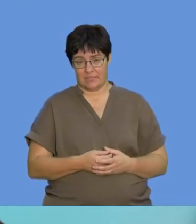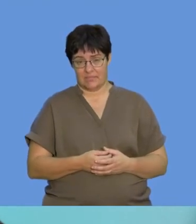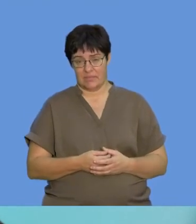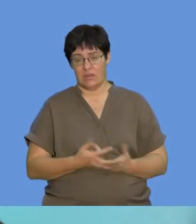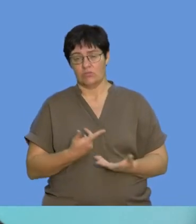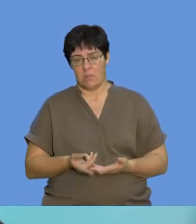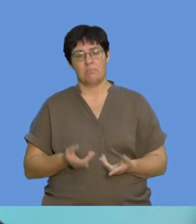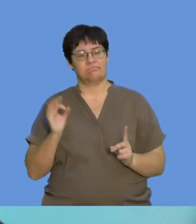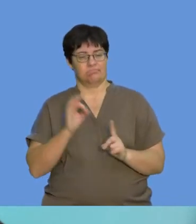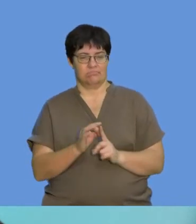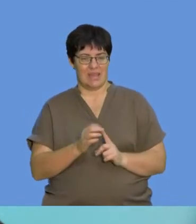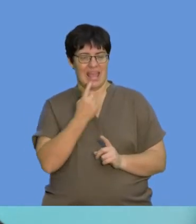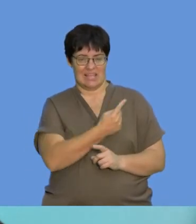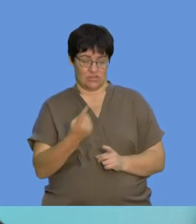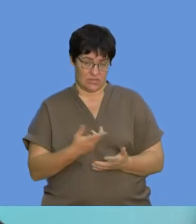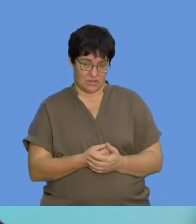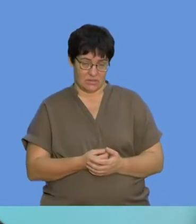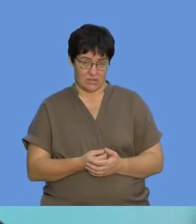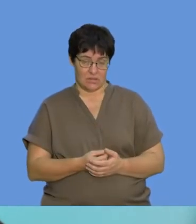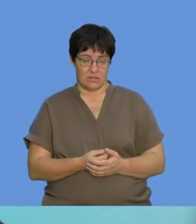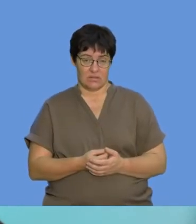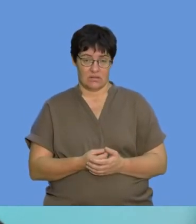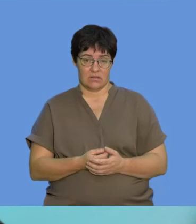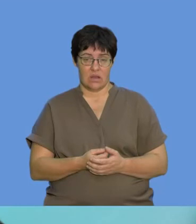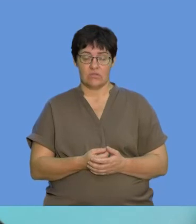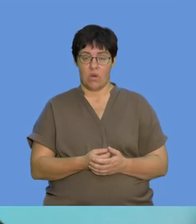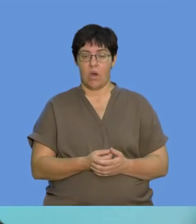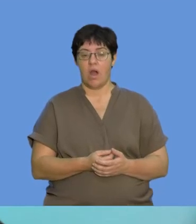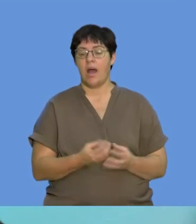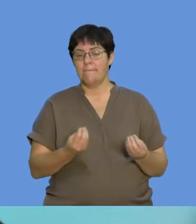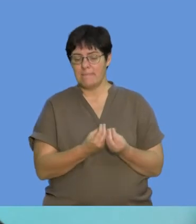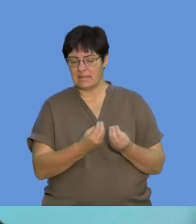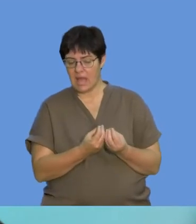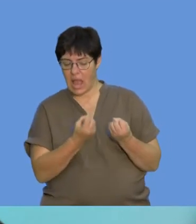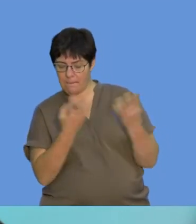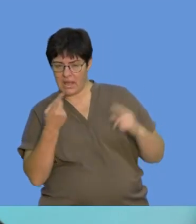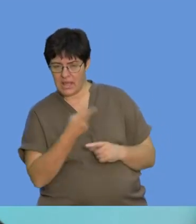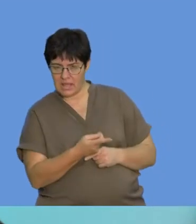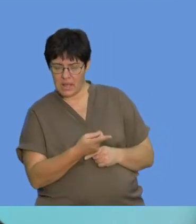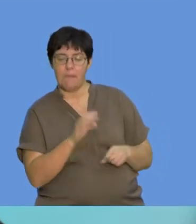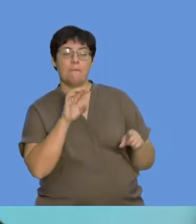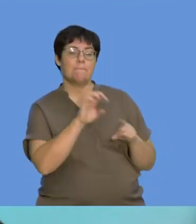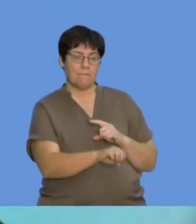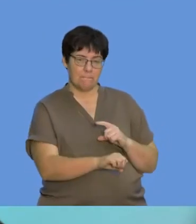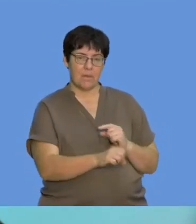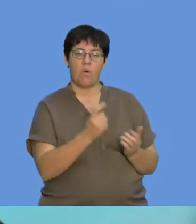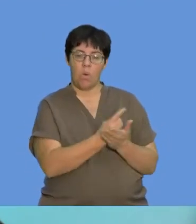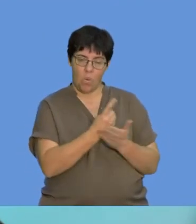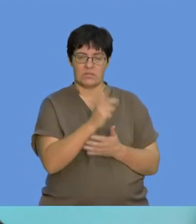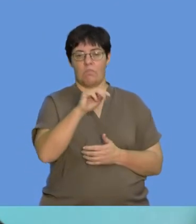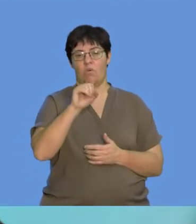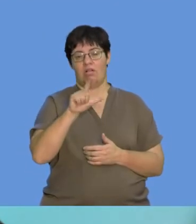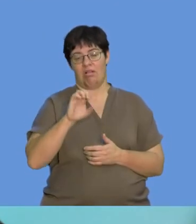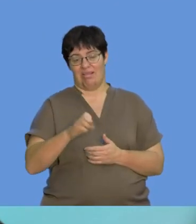be precise. So the idea of quantifying matter is we arrive at a point that it's always about the mole.